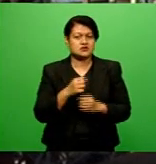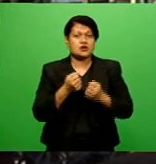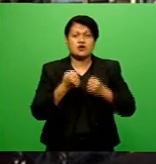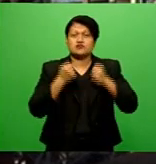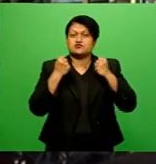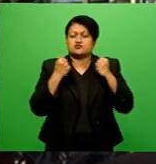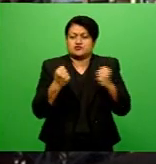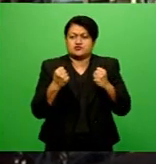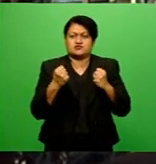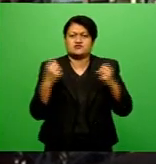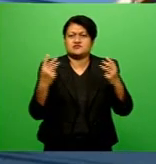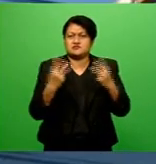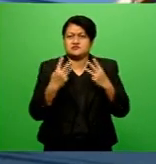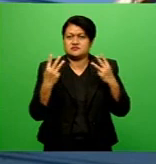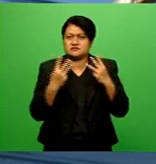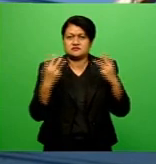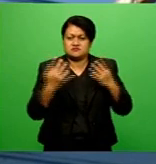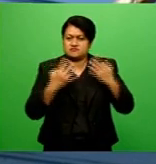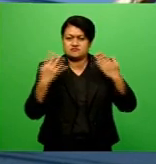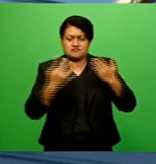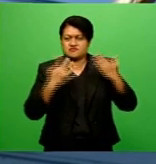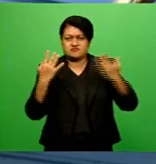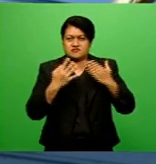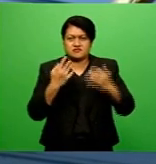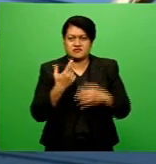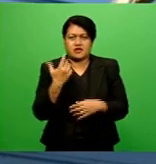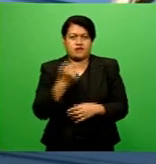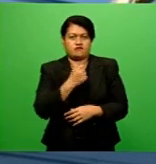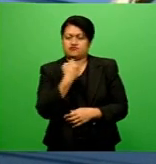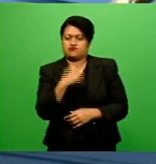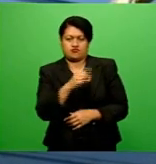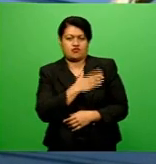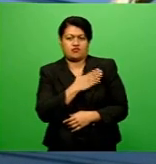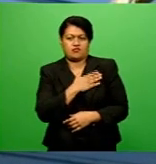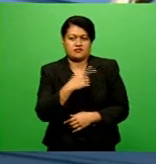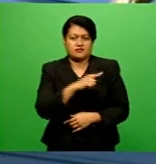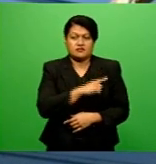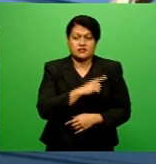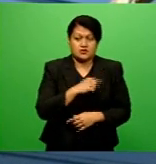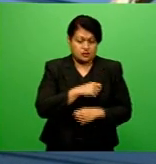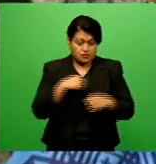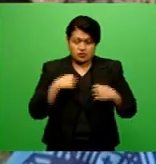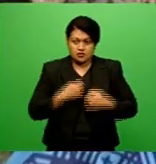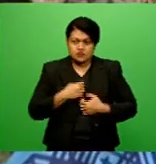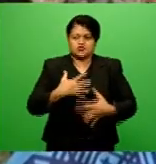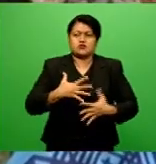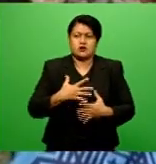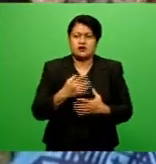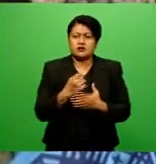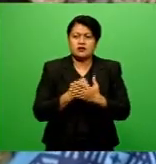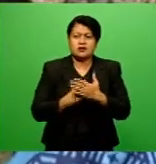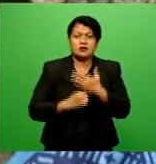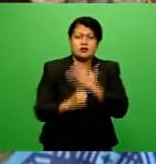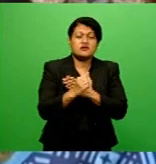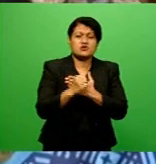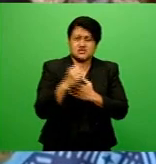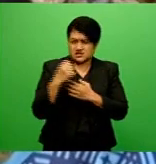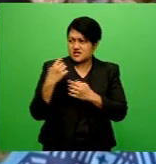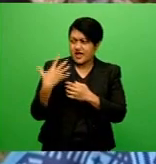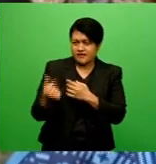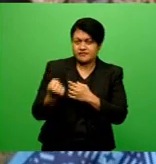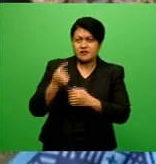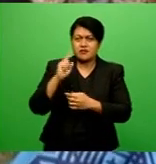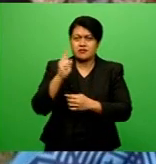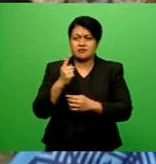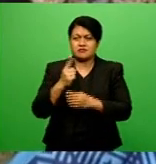and neighboring villages. We were evacuated at a nearby school, but we were shocked that the walls of the classroom started giving in. But the men of the